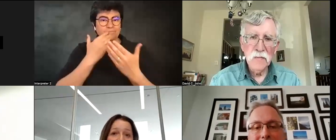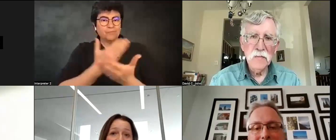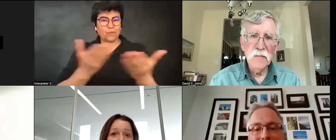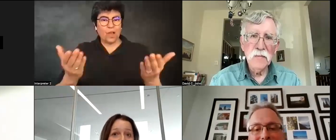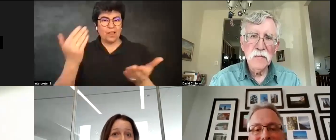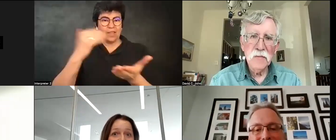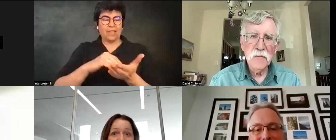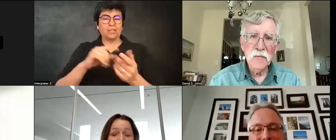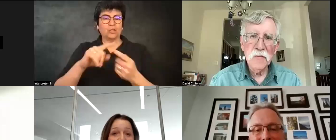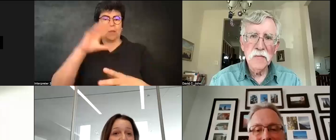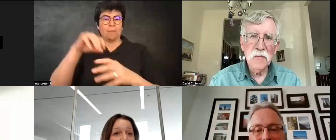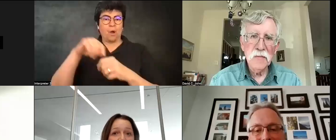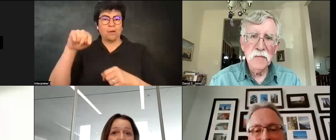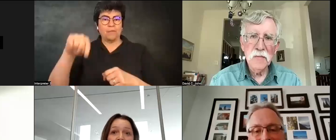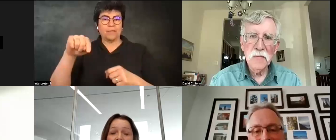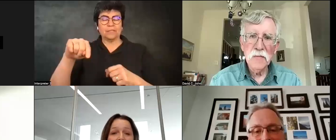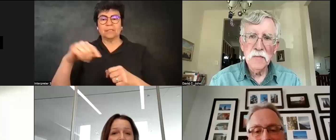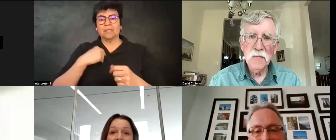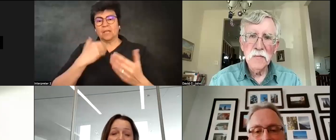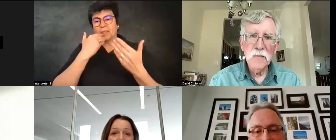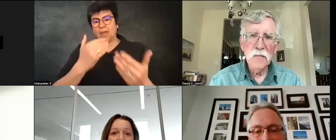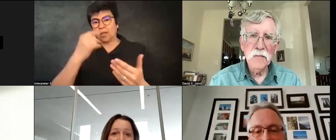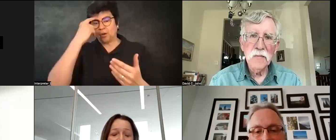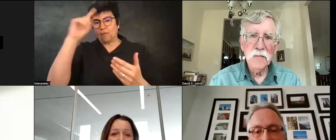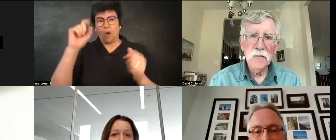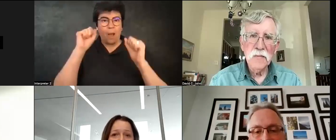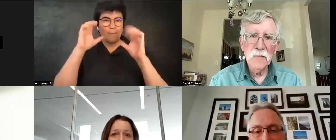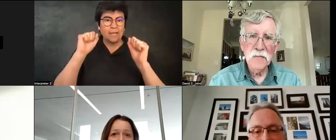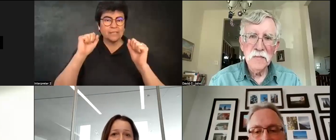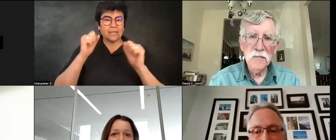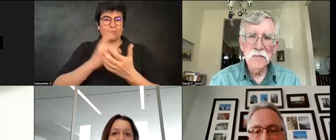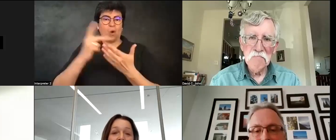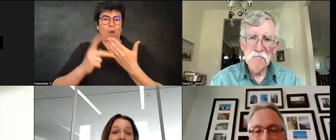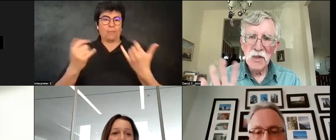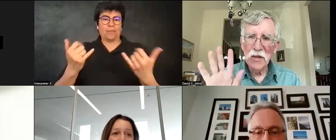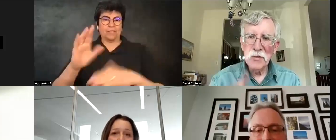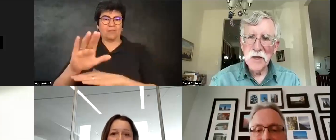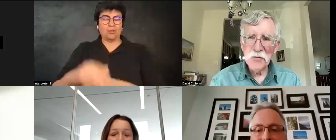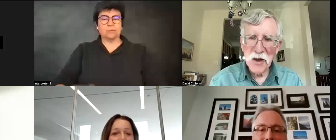for being part of this. Thank you for an amazing program this afternoon.